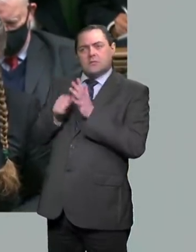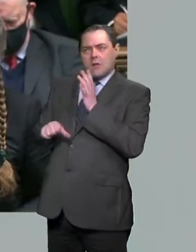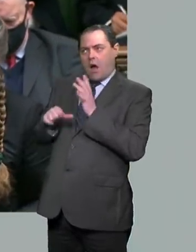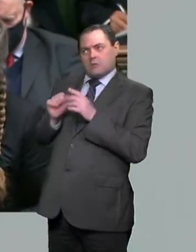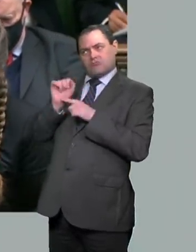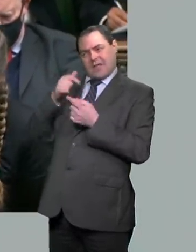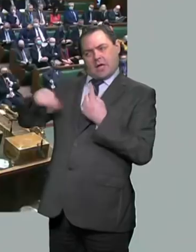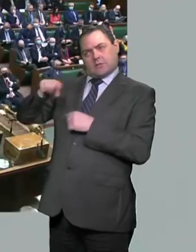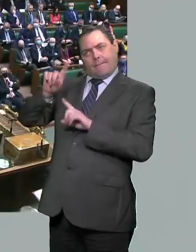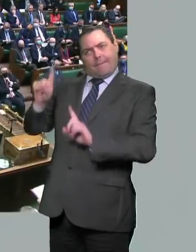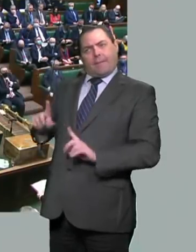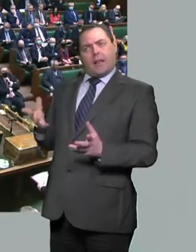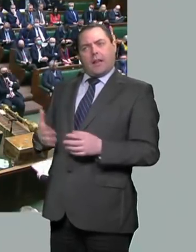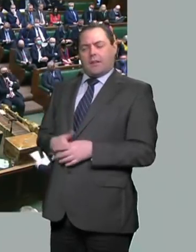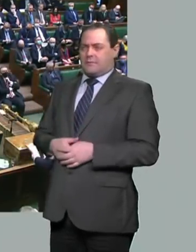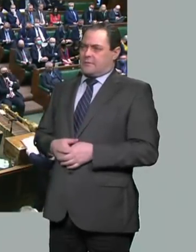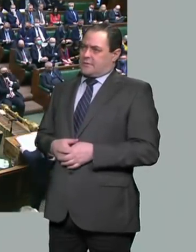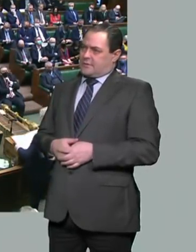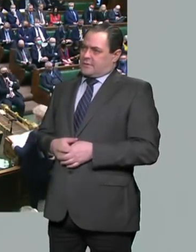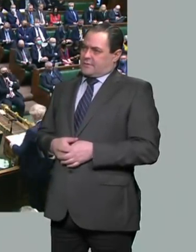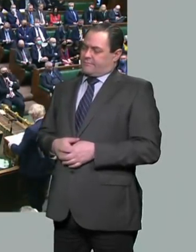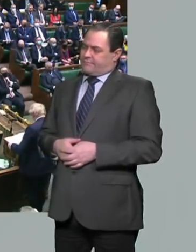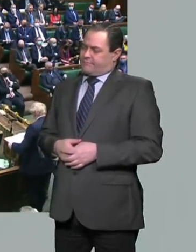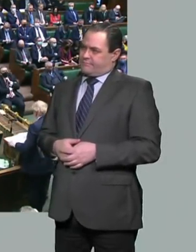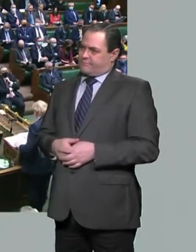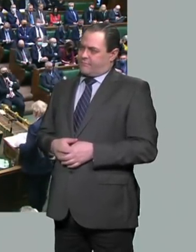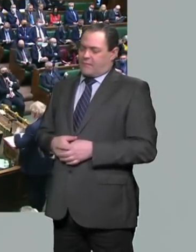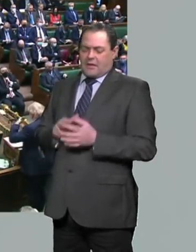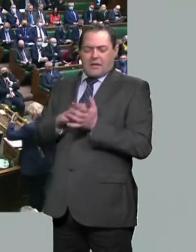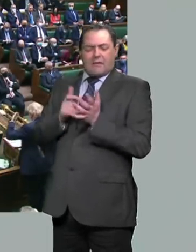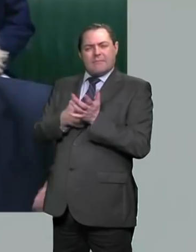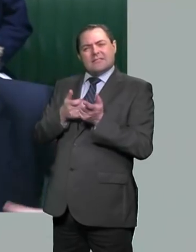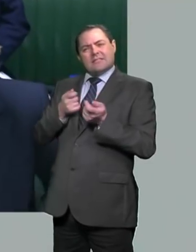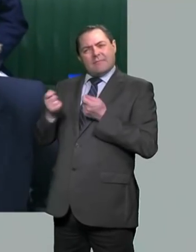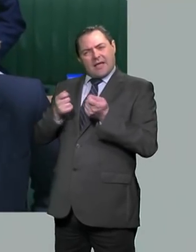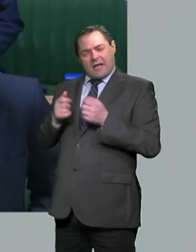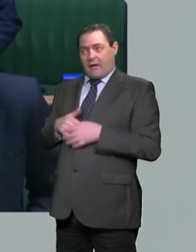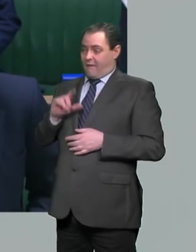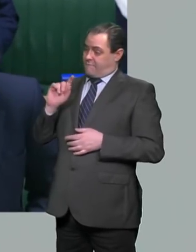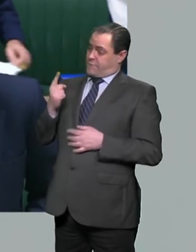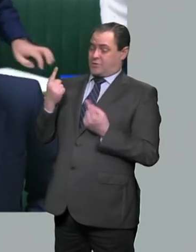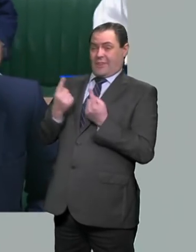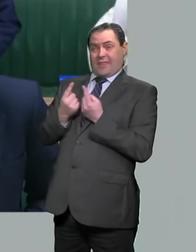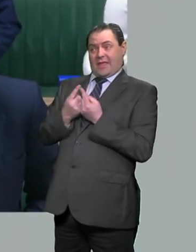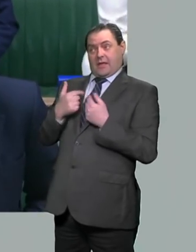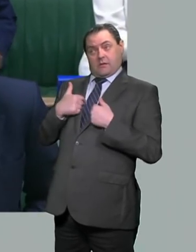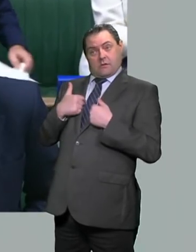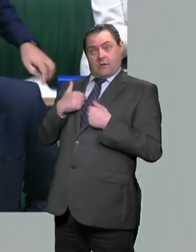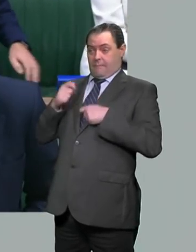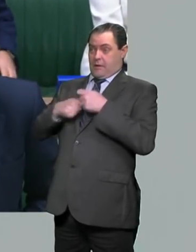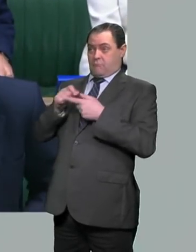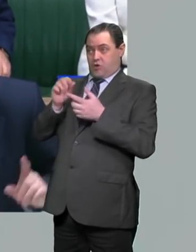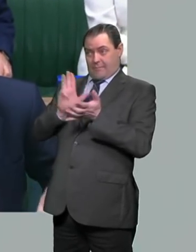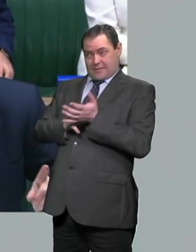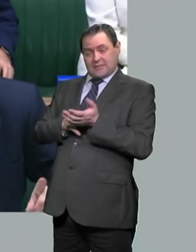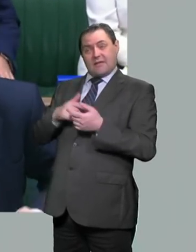my constituents? So, Mr. Speaker, one of the first things I did when I became Prime Minister was